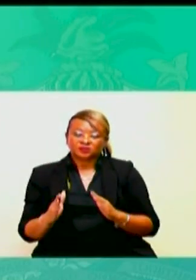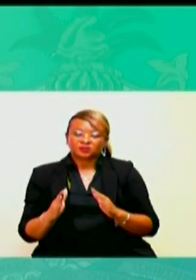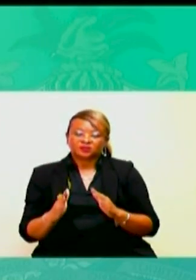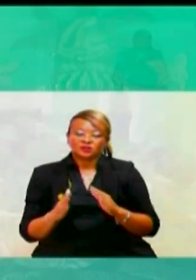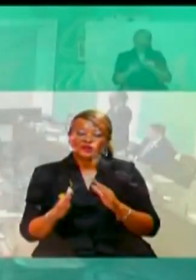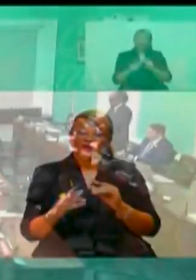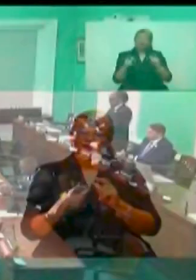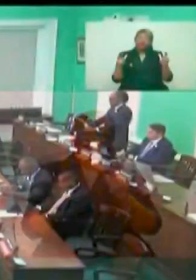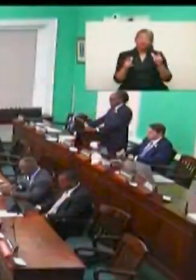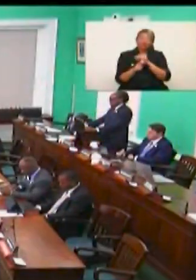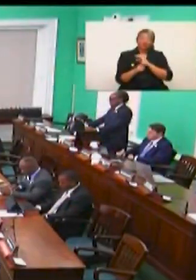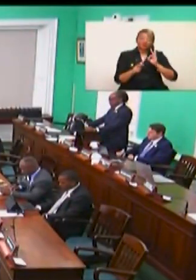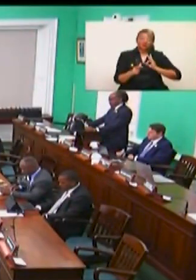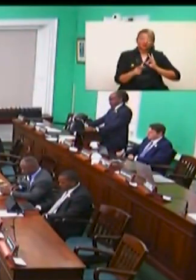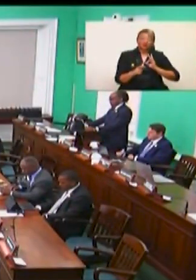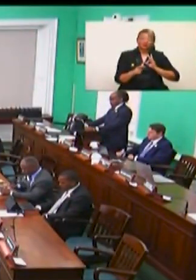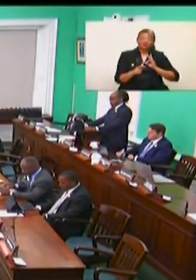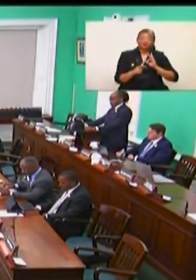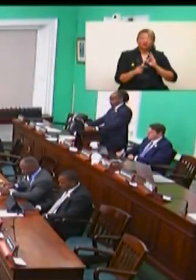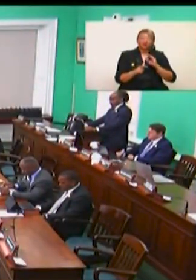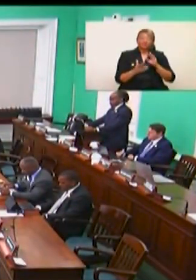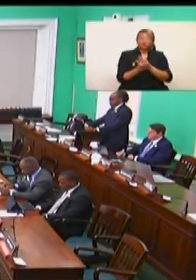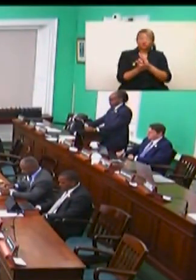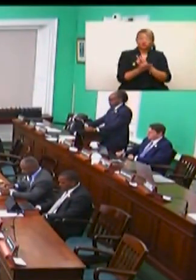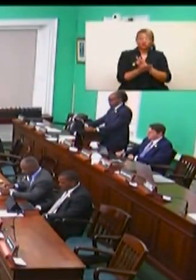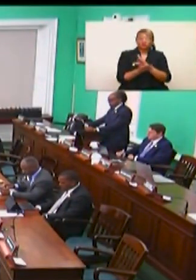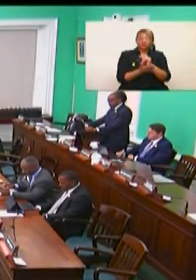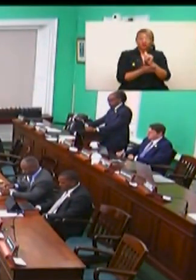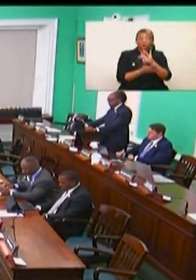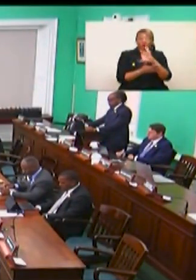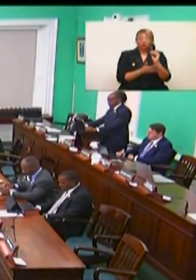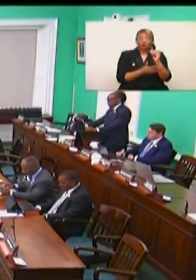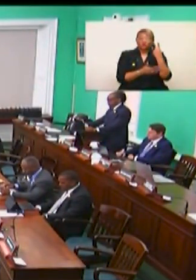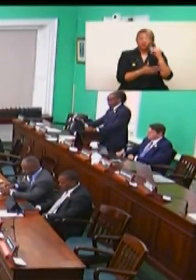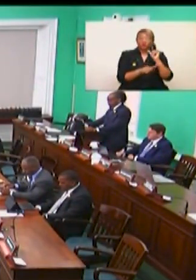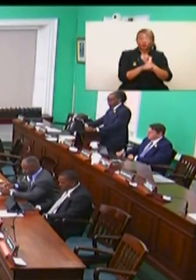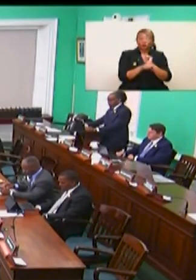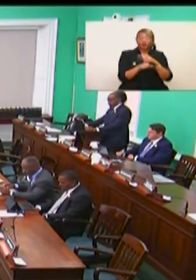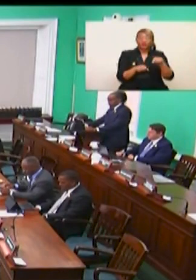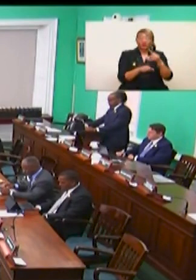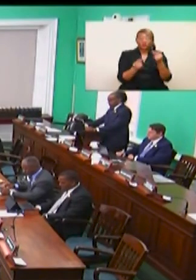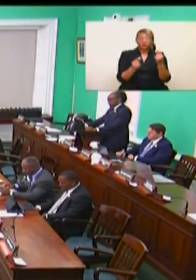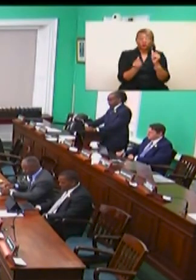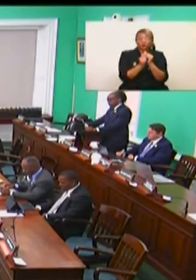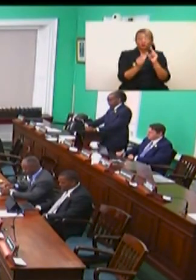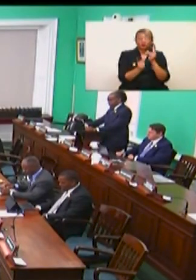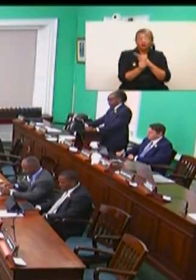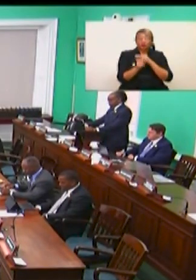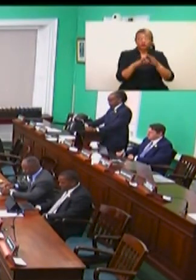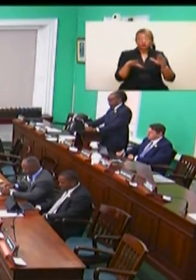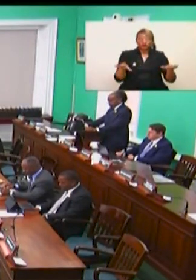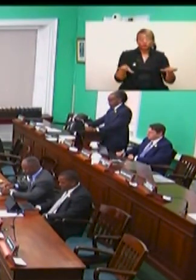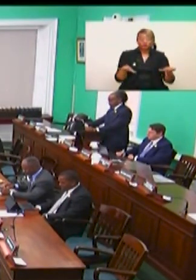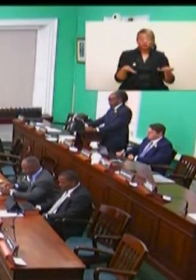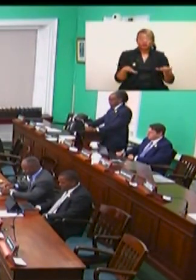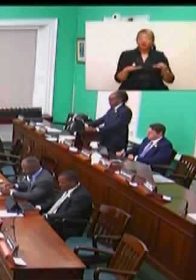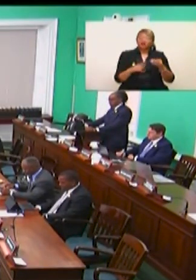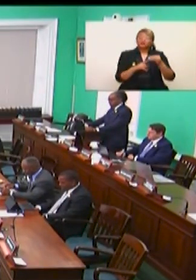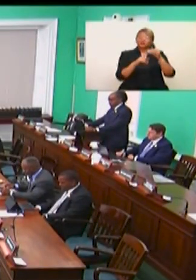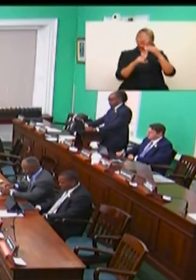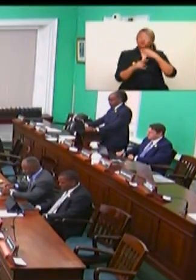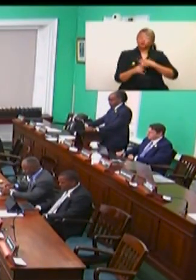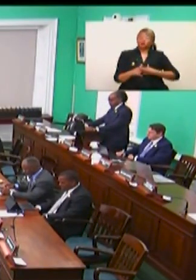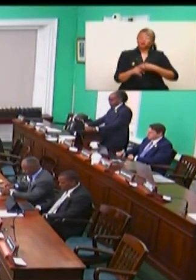the entire staff at S.C. Boodle High School for the work they are doing with our children. I especially wish to